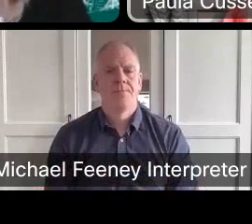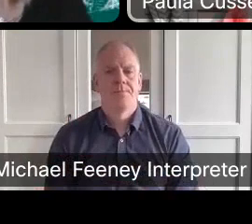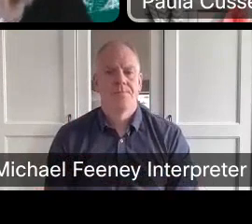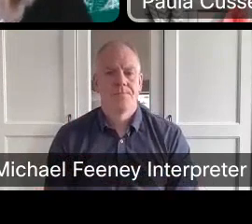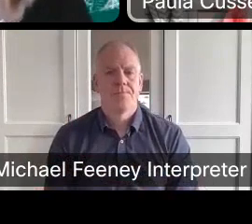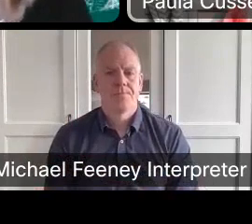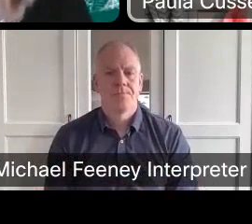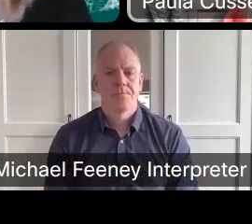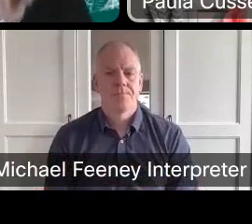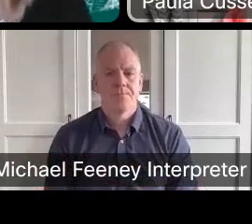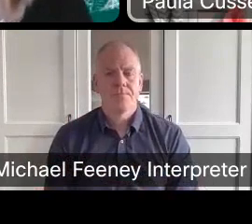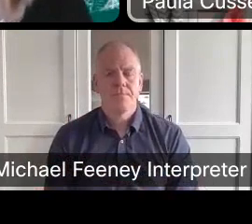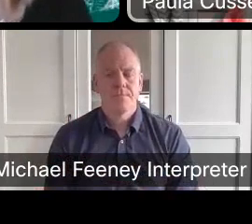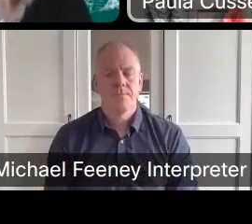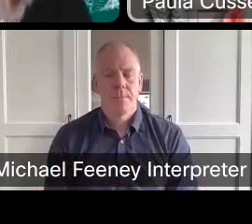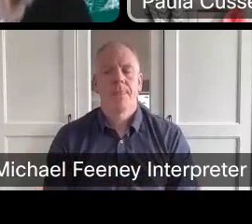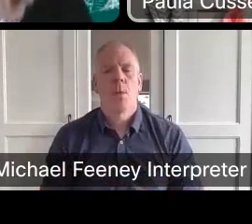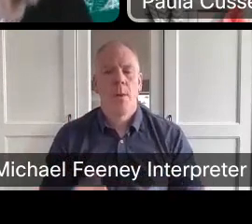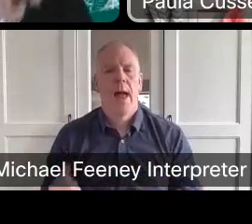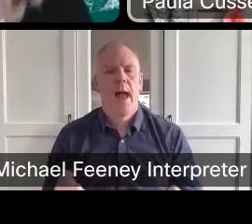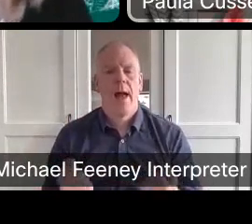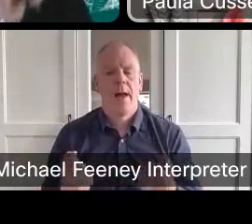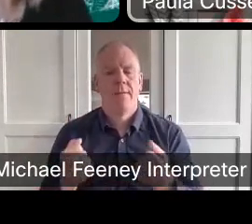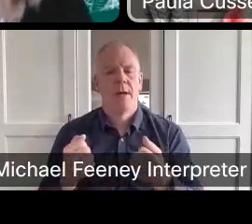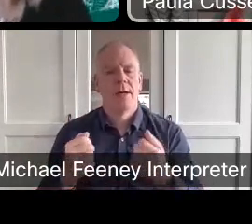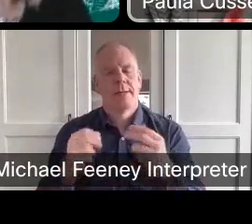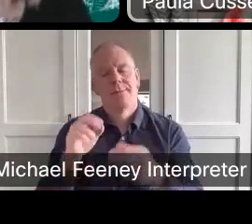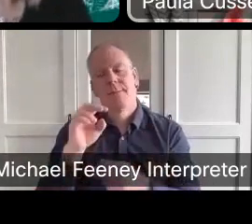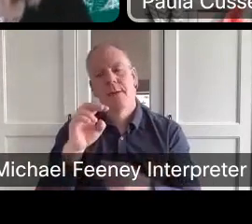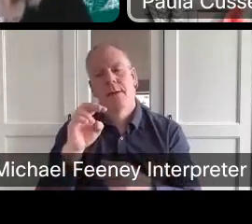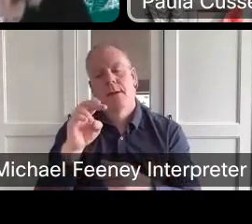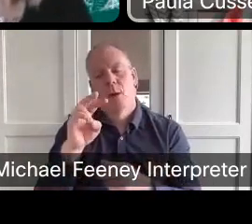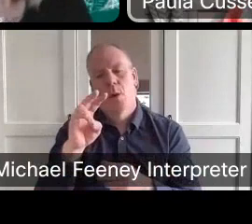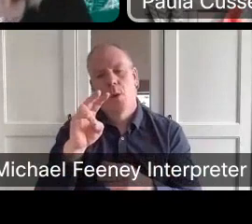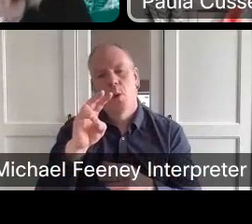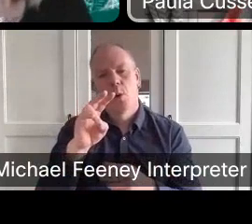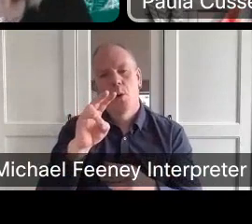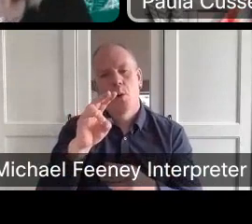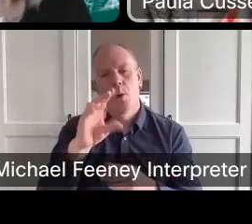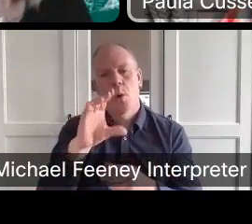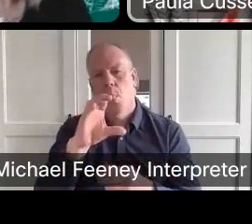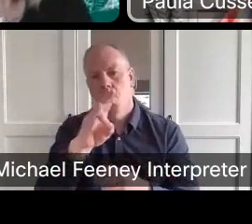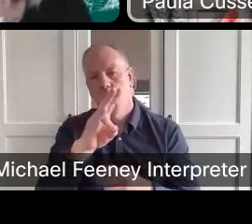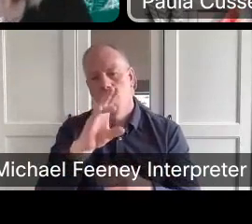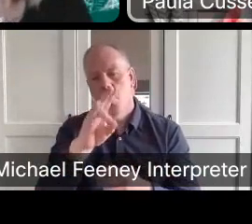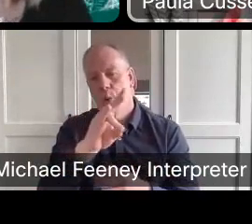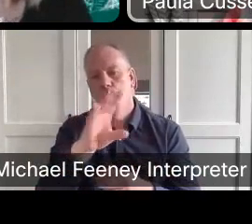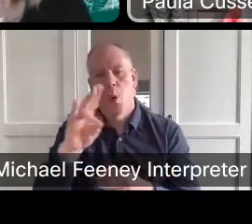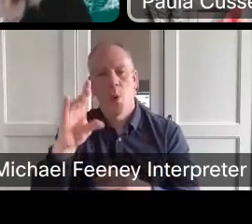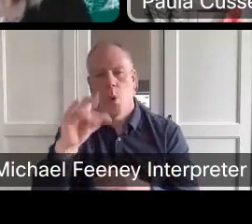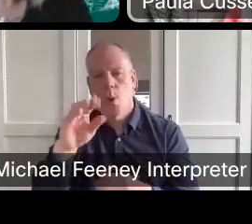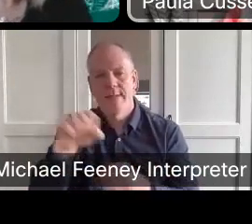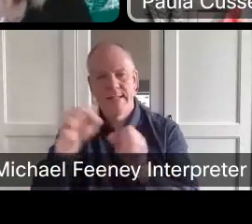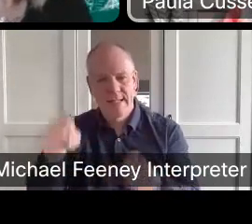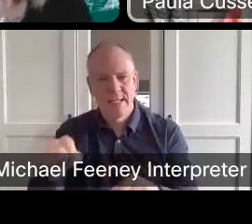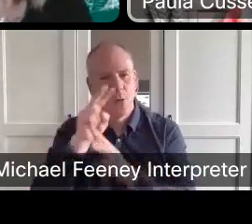suppose we have a QPulse system. That's what we use at the moment, and that's not going to change. It's